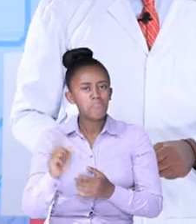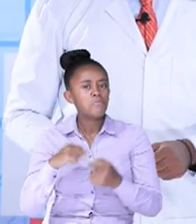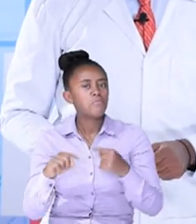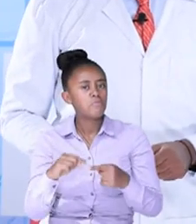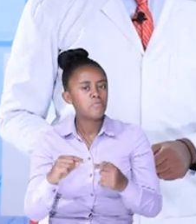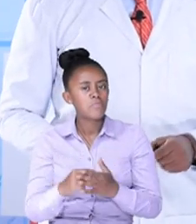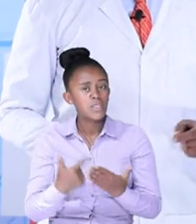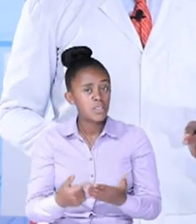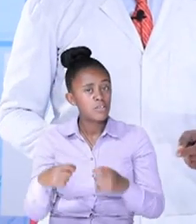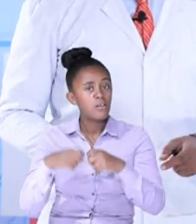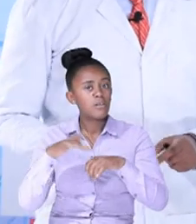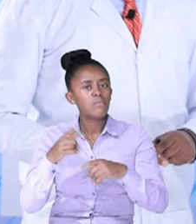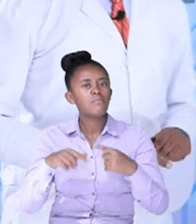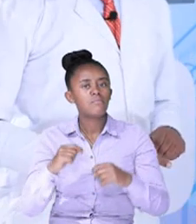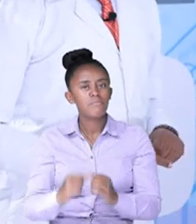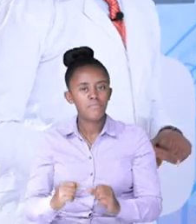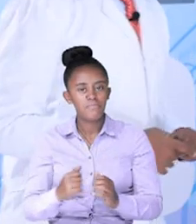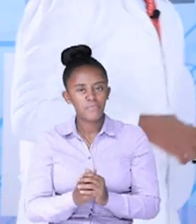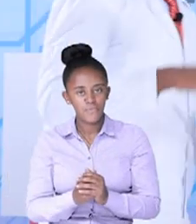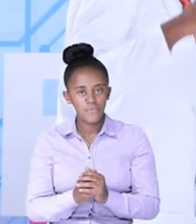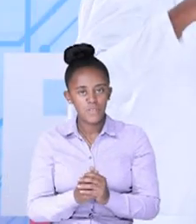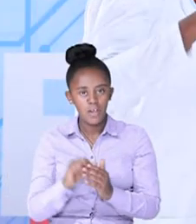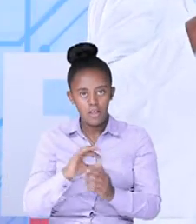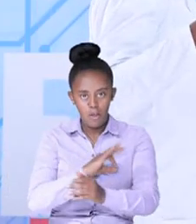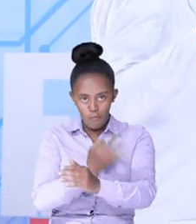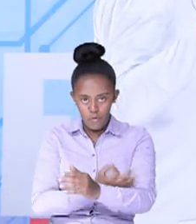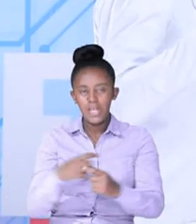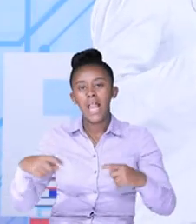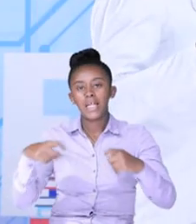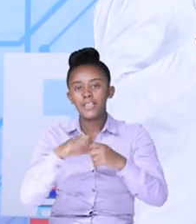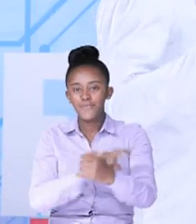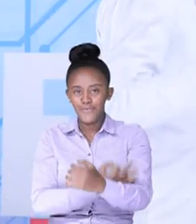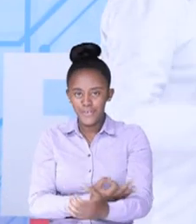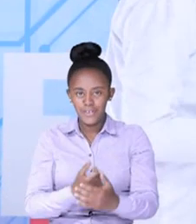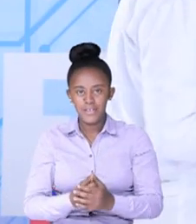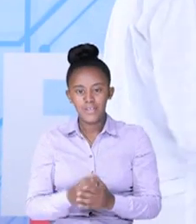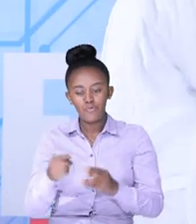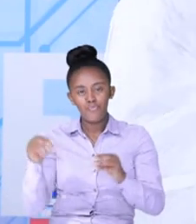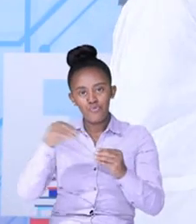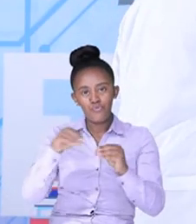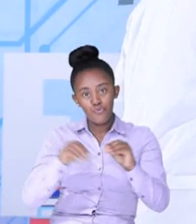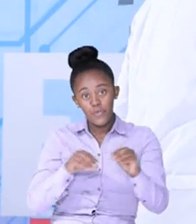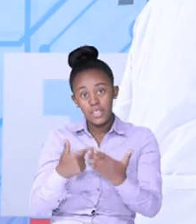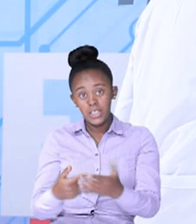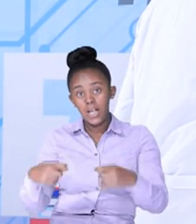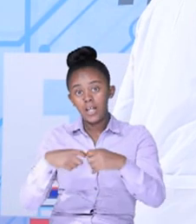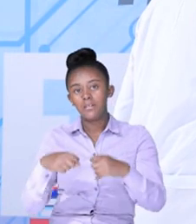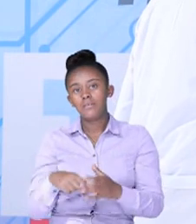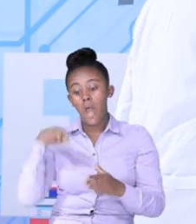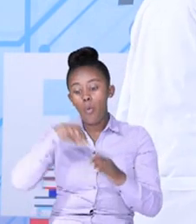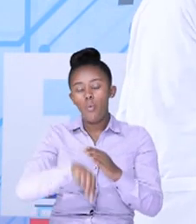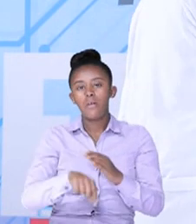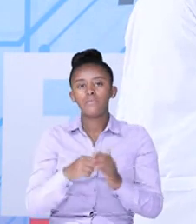to this charge? Well, the force, the electric force, tend to move this charged particle downward,